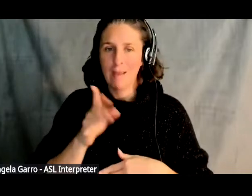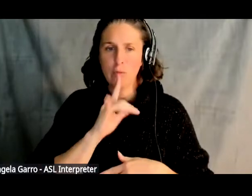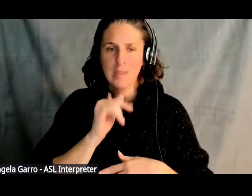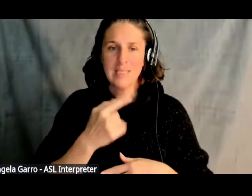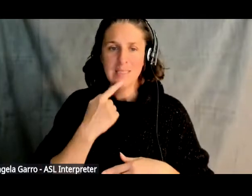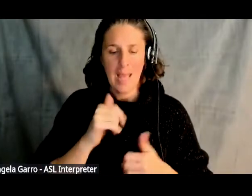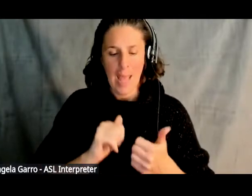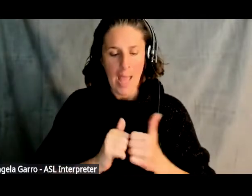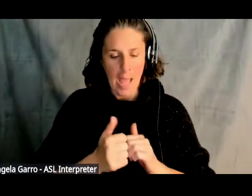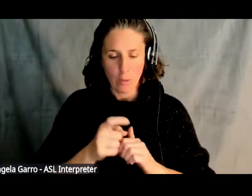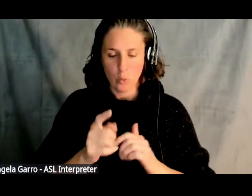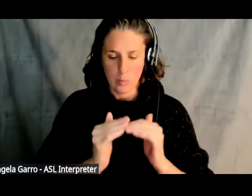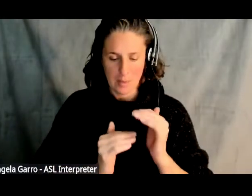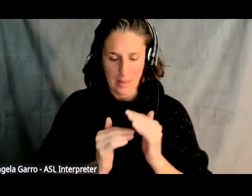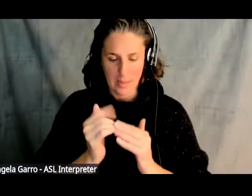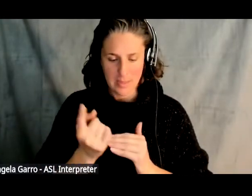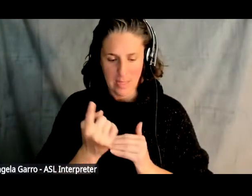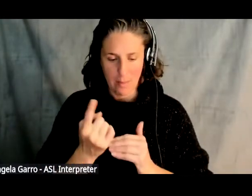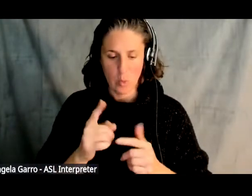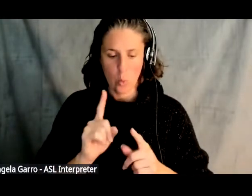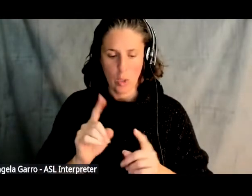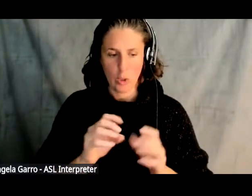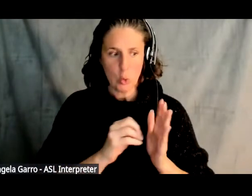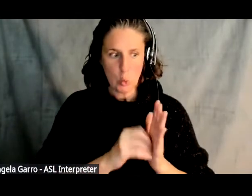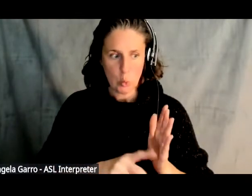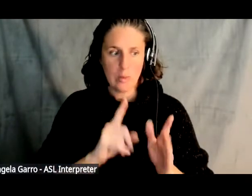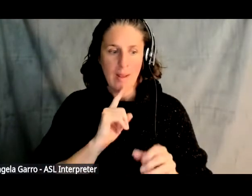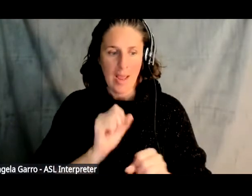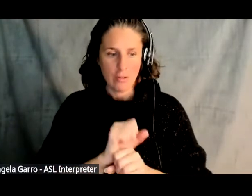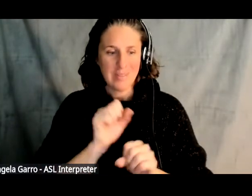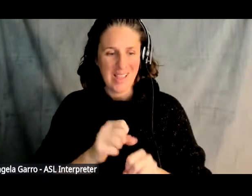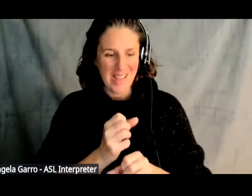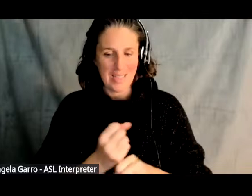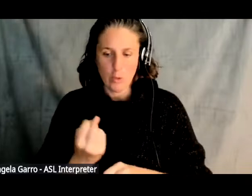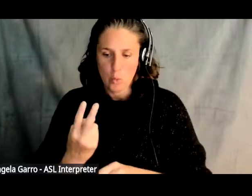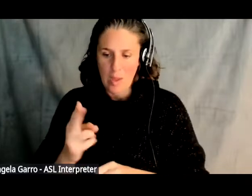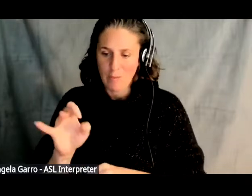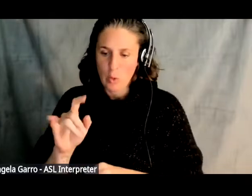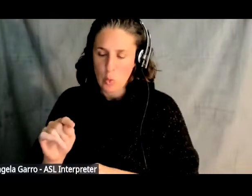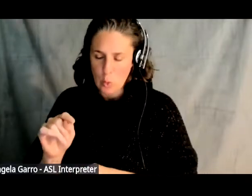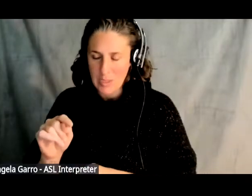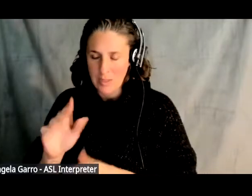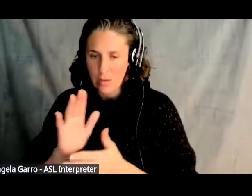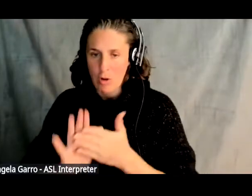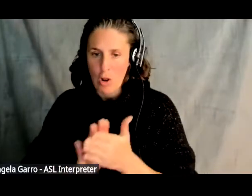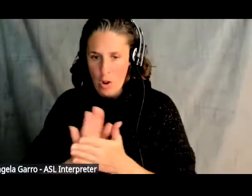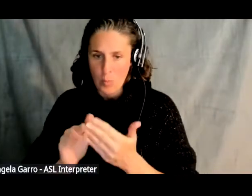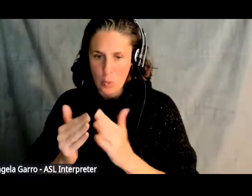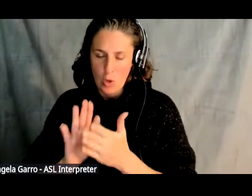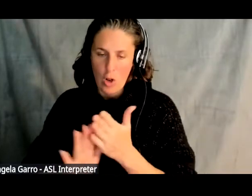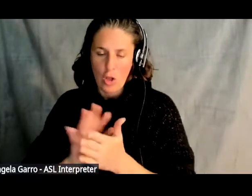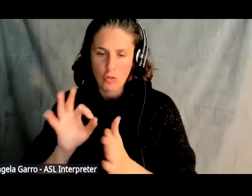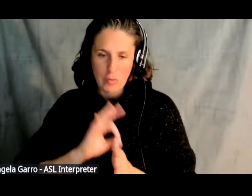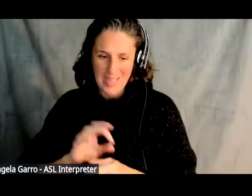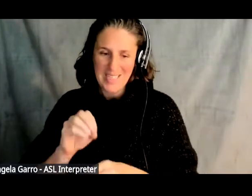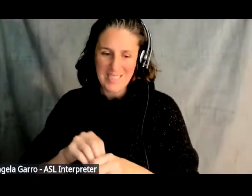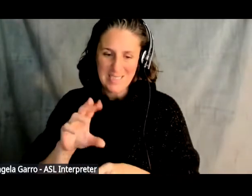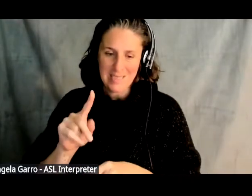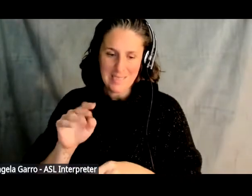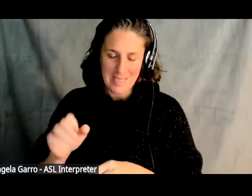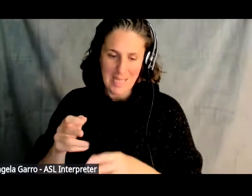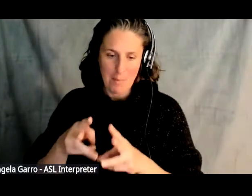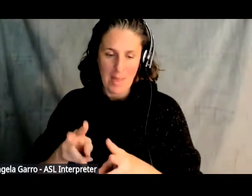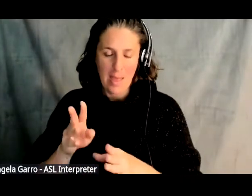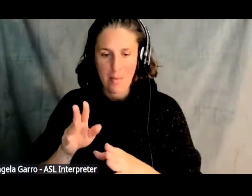do you build something where a student might actually get 12 units of community college credit in a CTE pathway by the time they get out of high